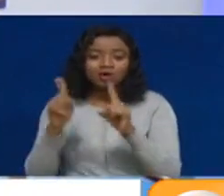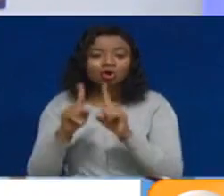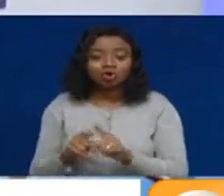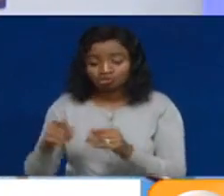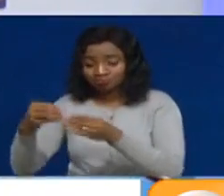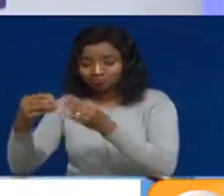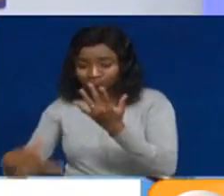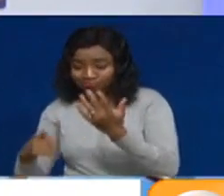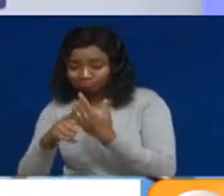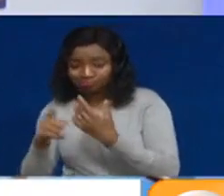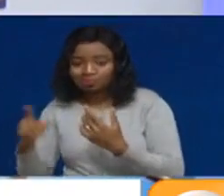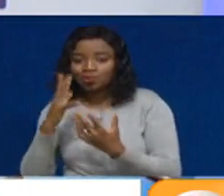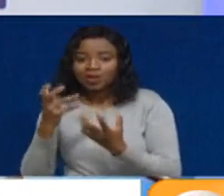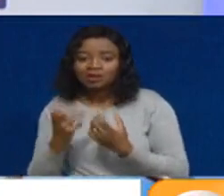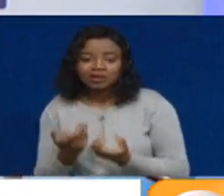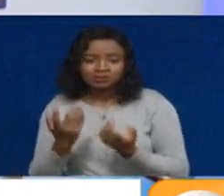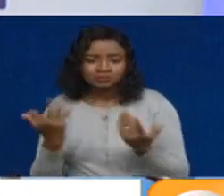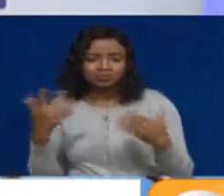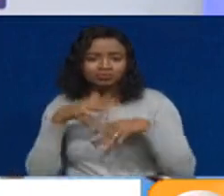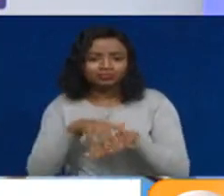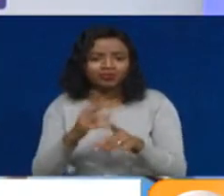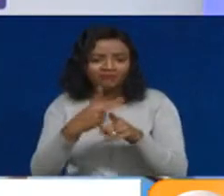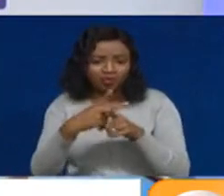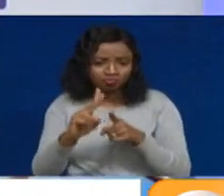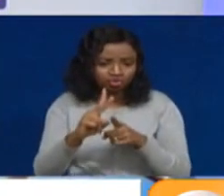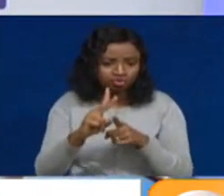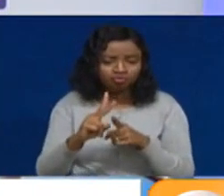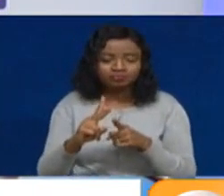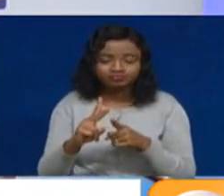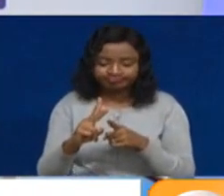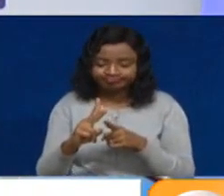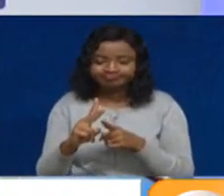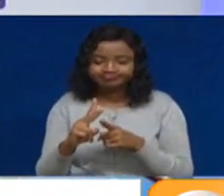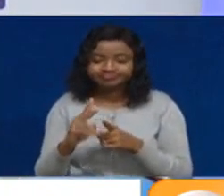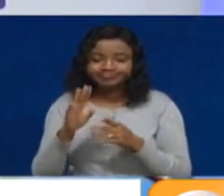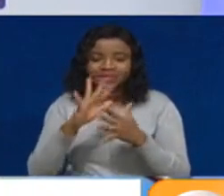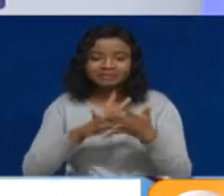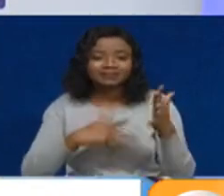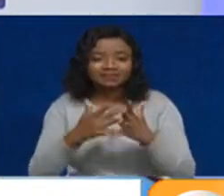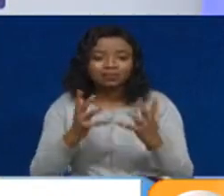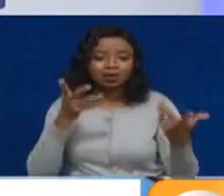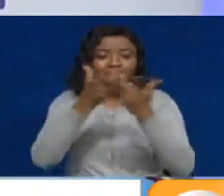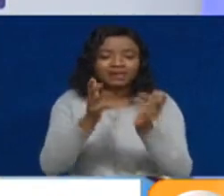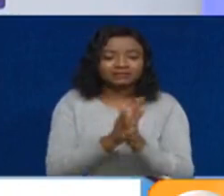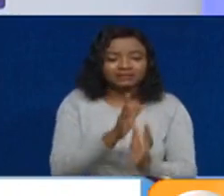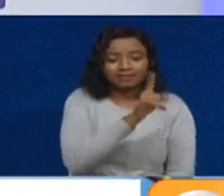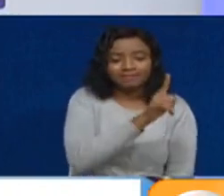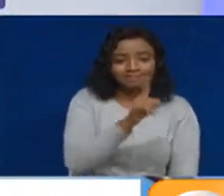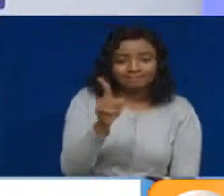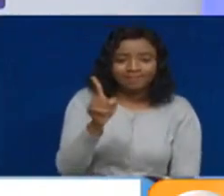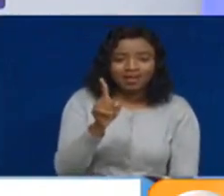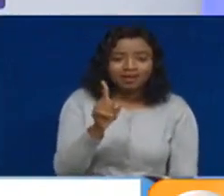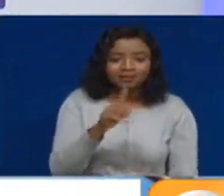required to align their Form 2 timetable with that of the principal schools. I want to tell our unions today that